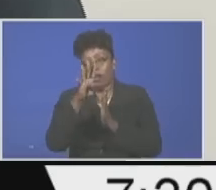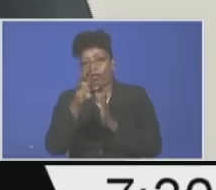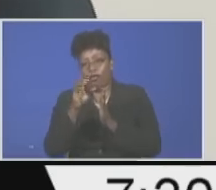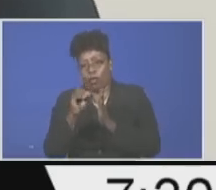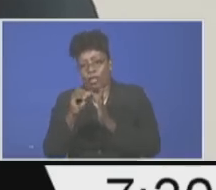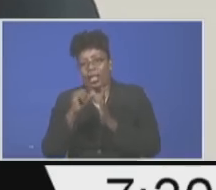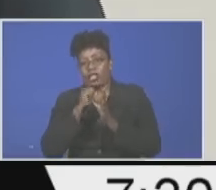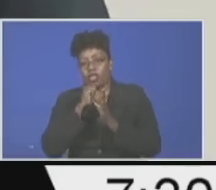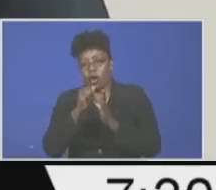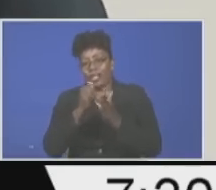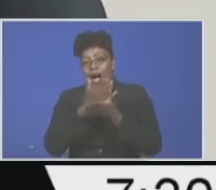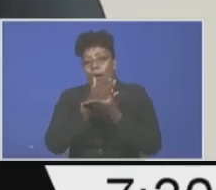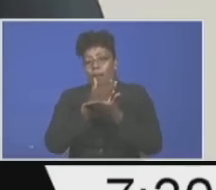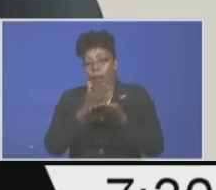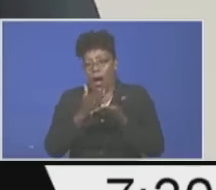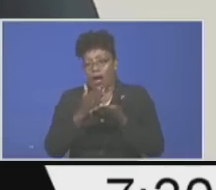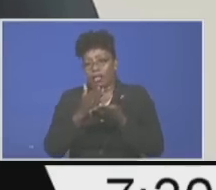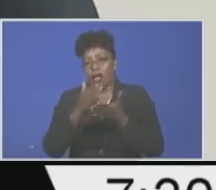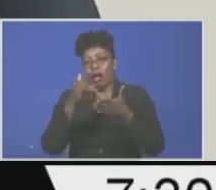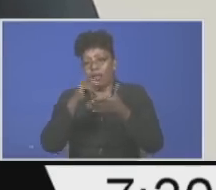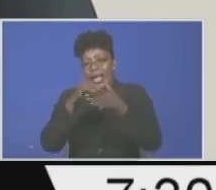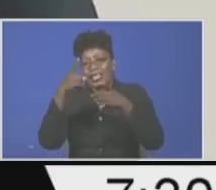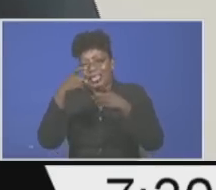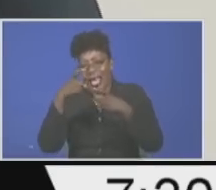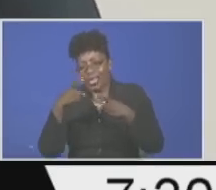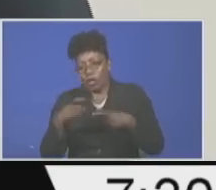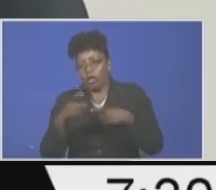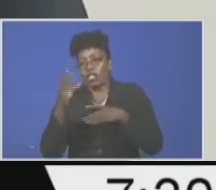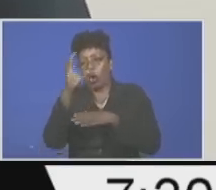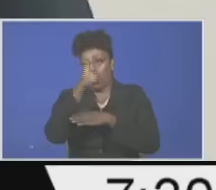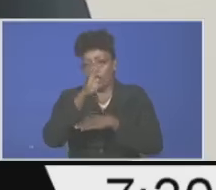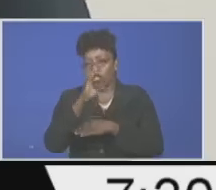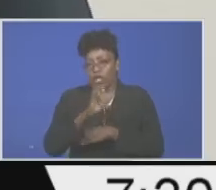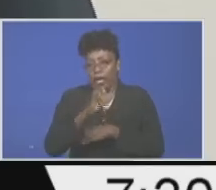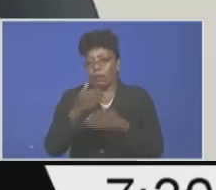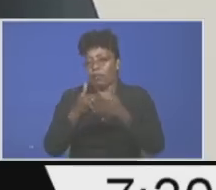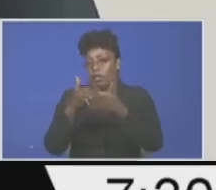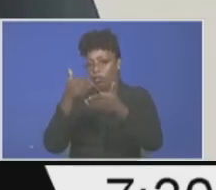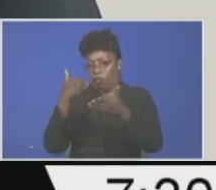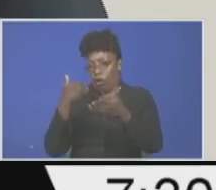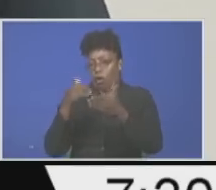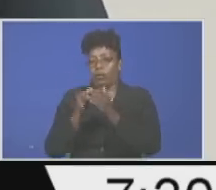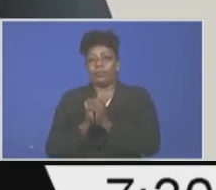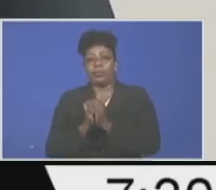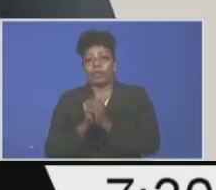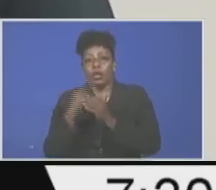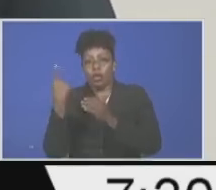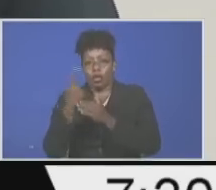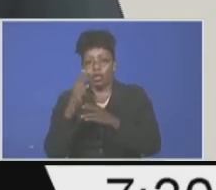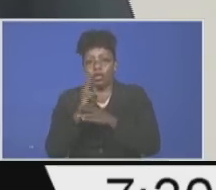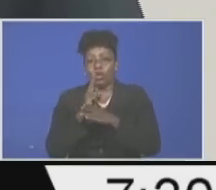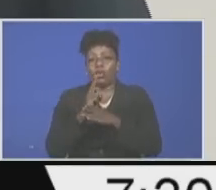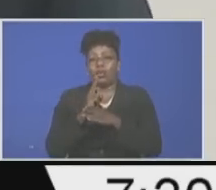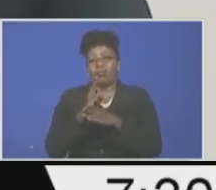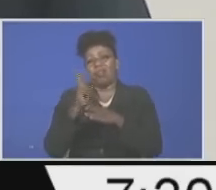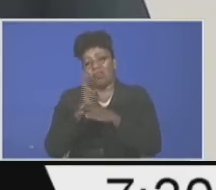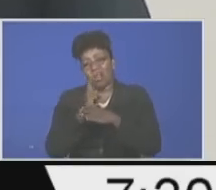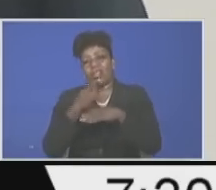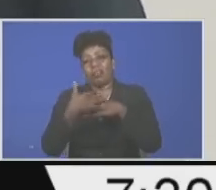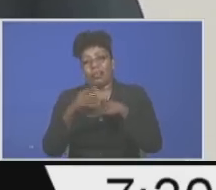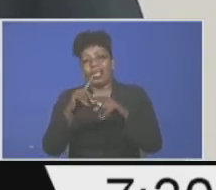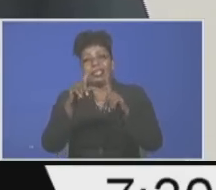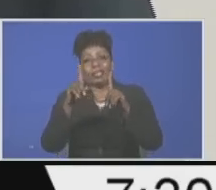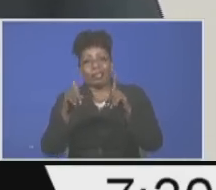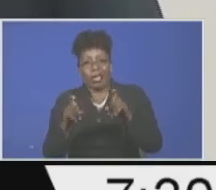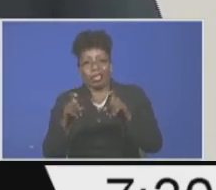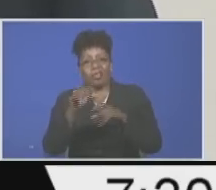process anymore. So I'm not going to do a digital exam if a man in their 40s comes to see me. All we're going to do is a routine blood test. If there's something abnormal,